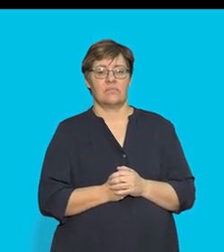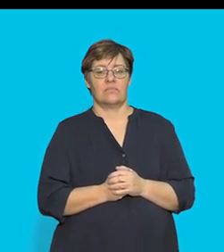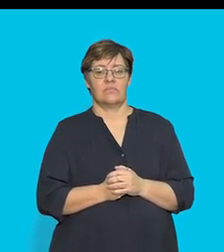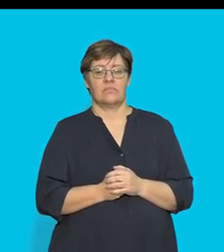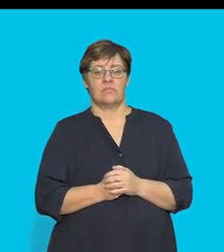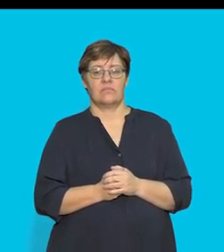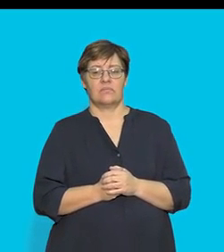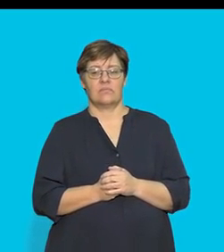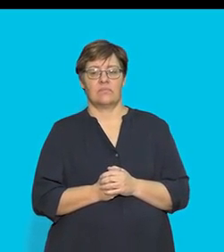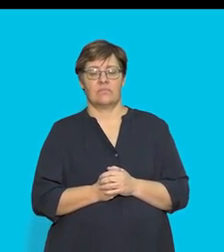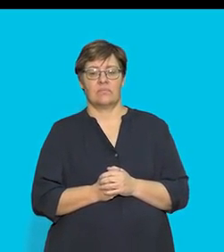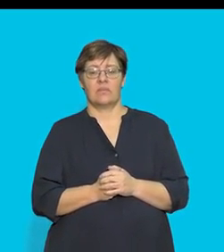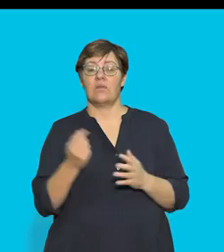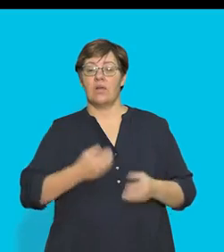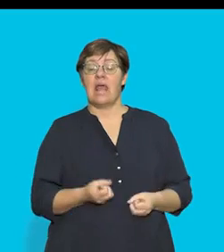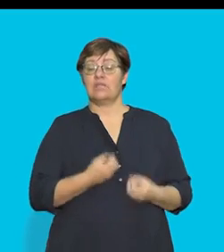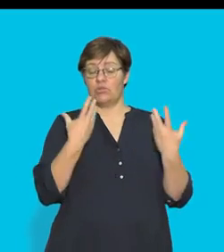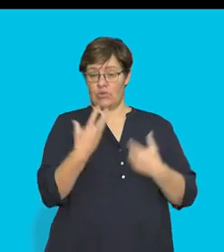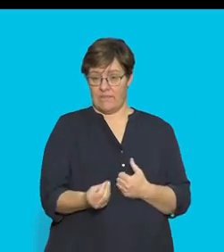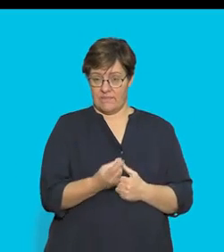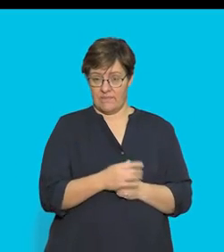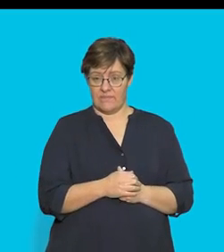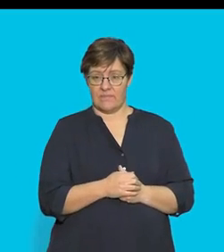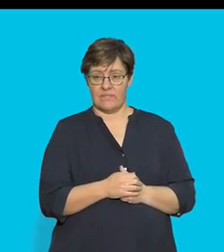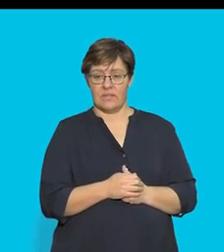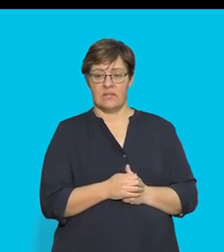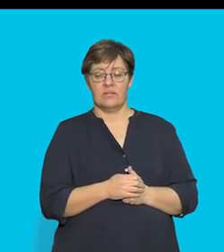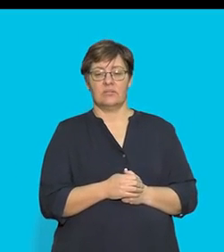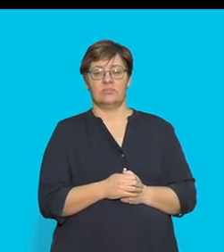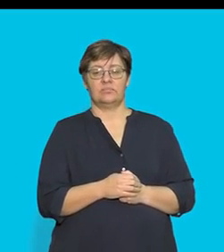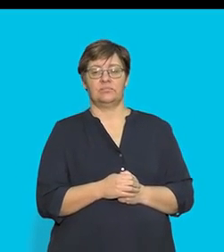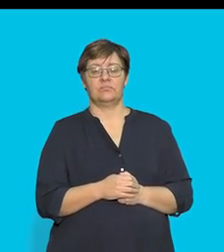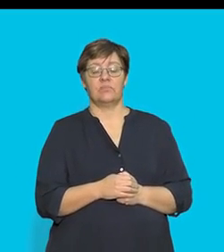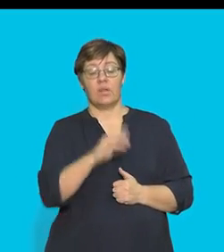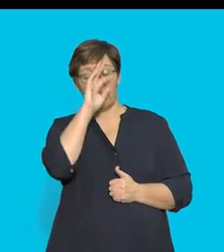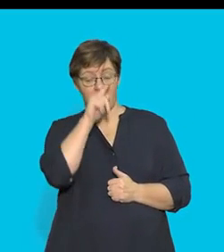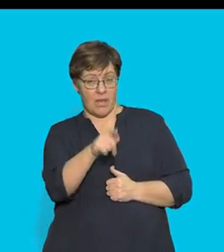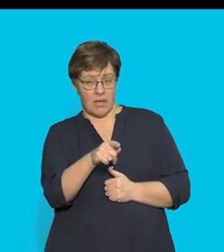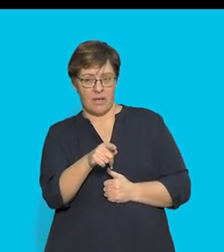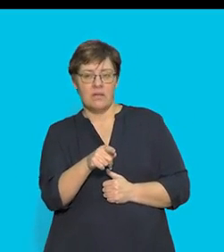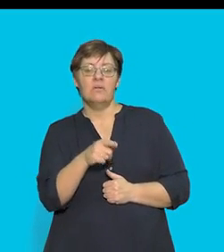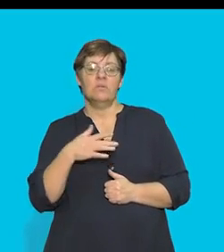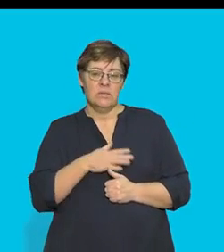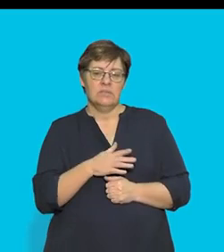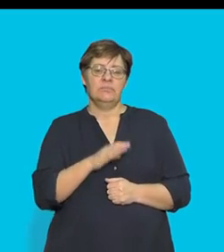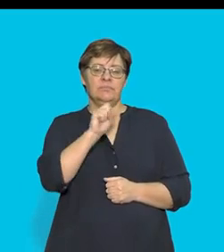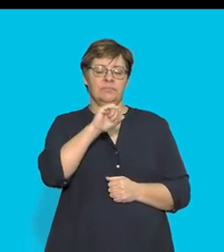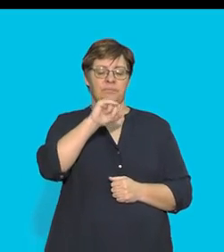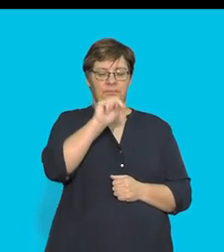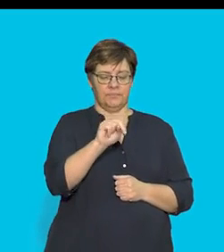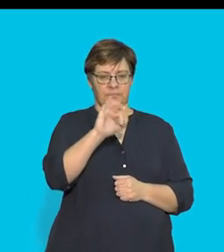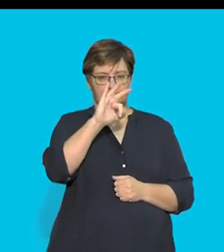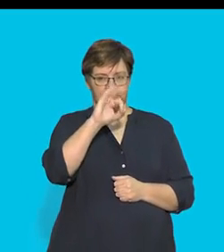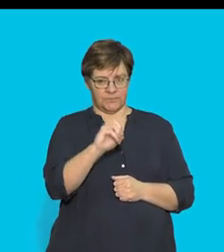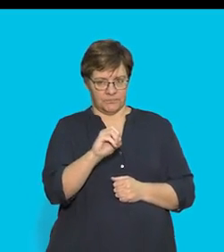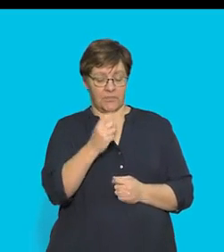that's the expression we had in the previous slide. Now remember, if you're looking for sine of 30, then either you can use